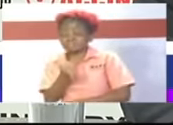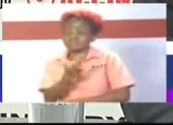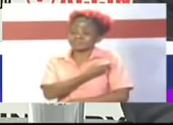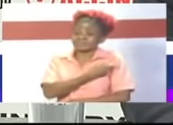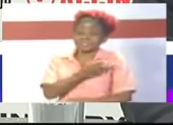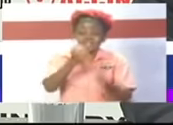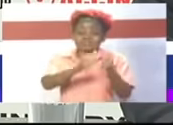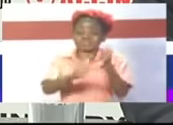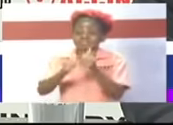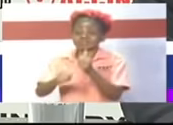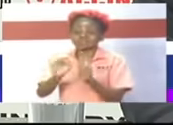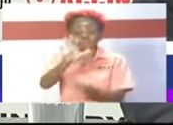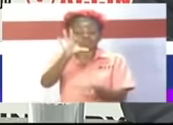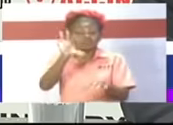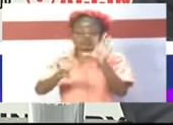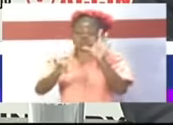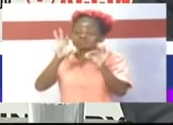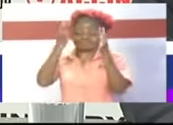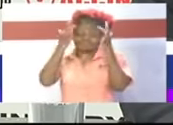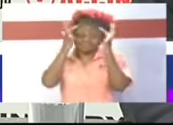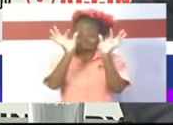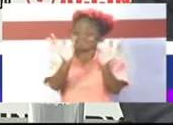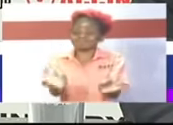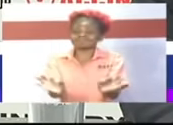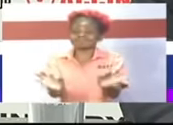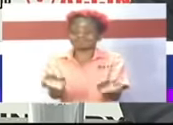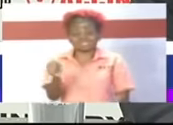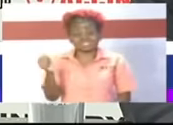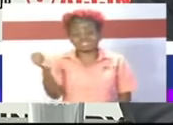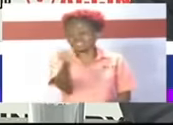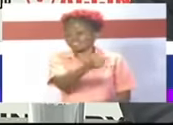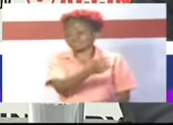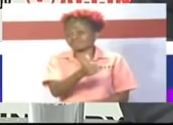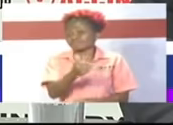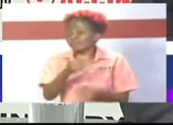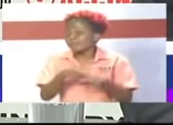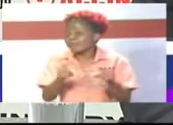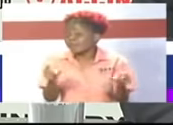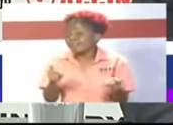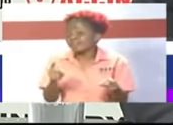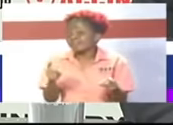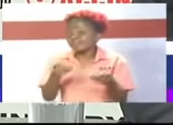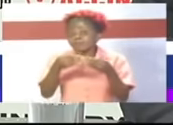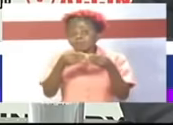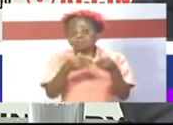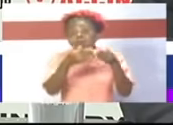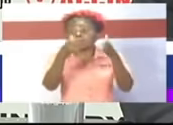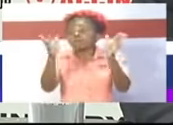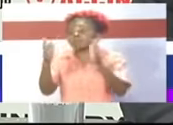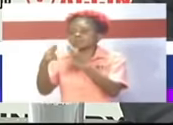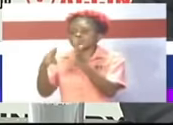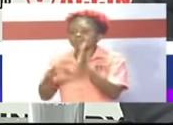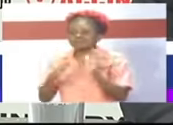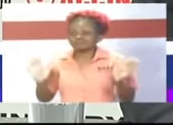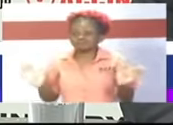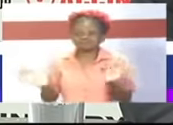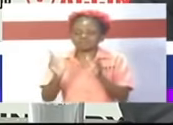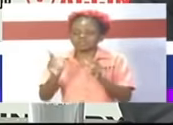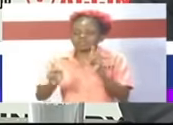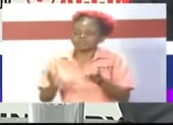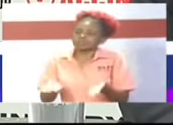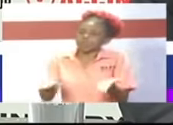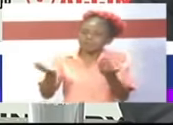health recommendation is that as many people be vaccinated as possible, and the extent to which we have largely